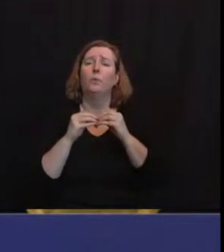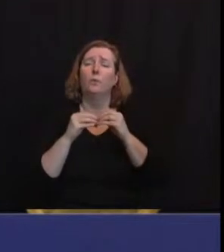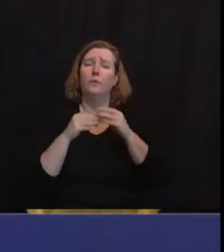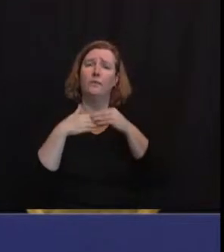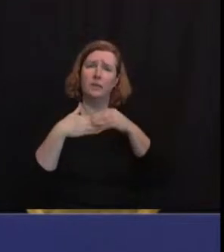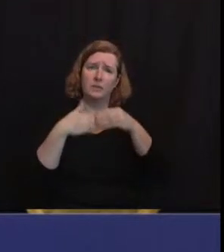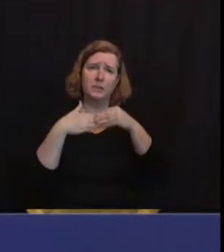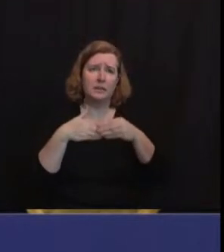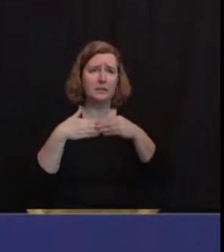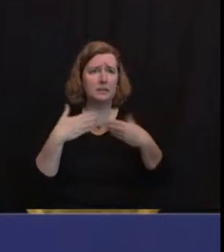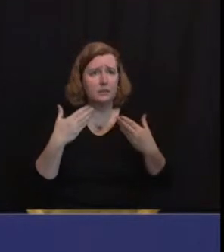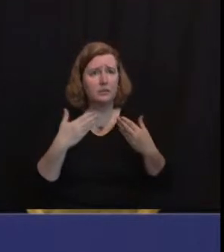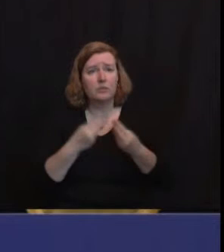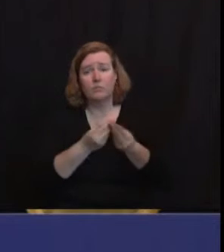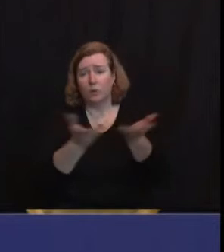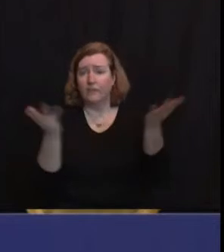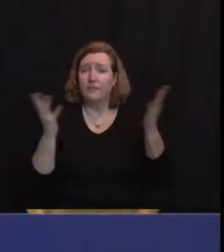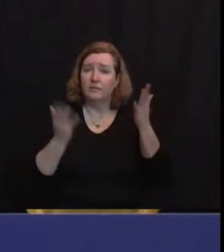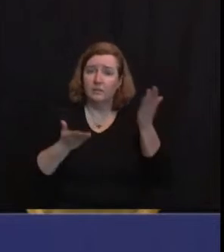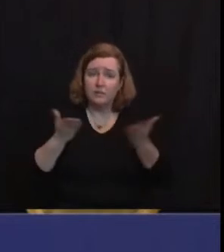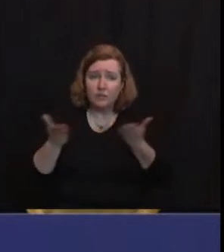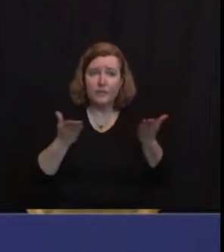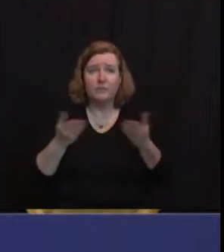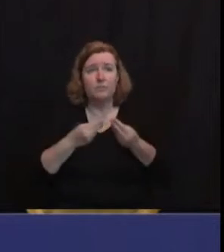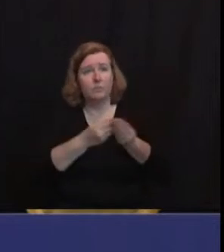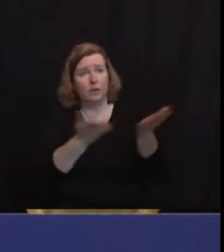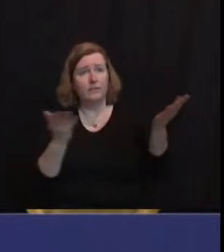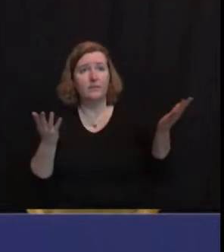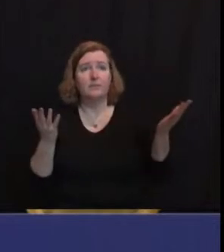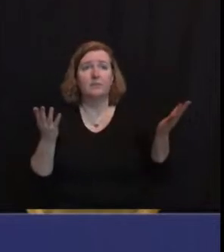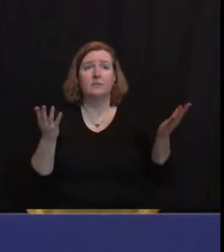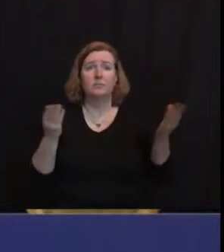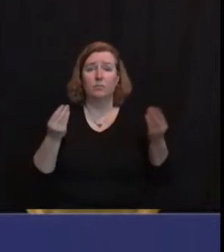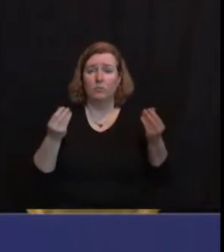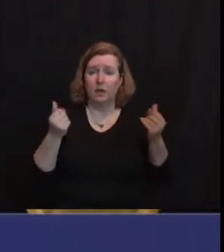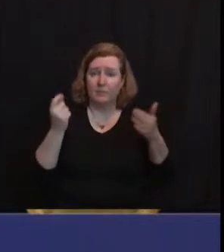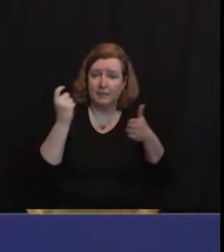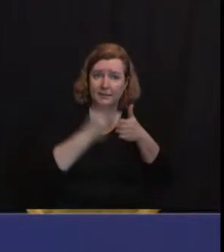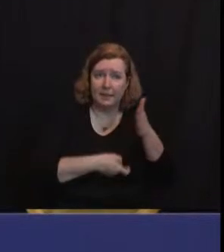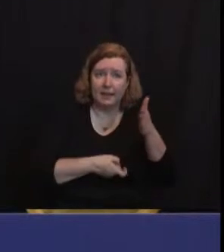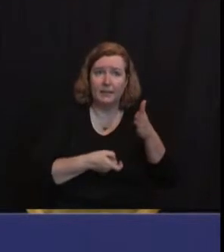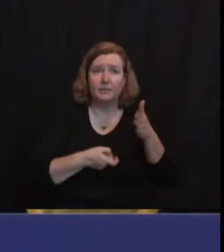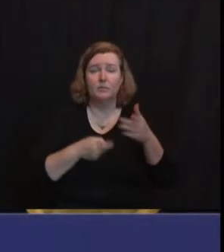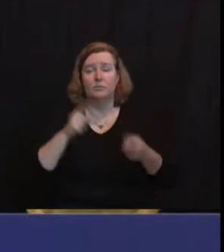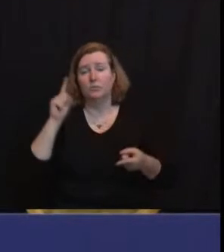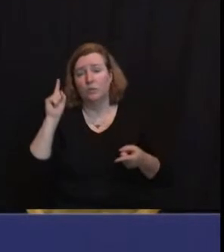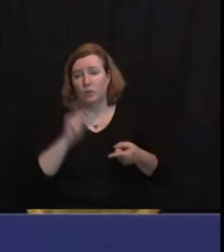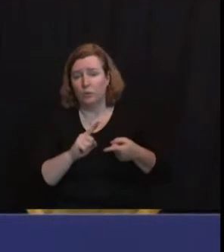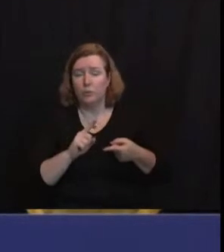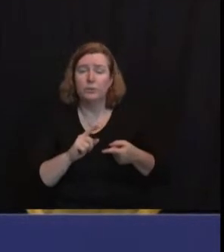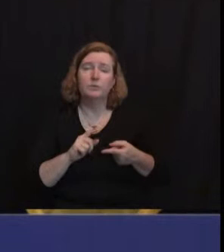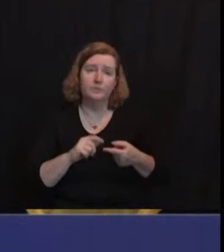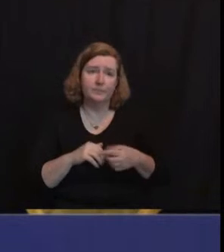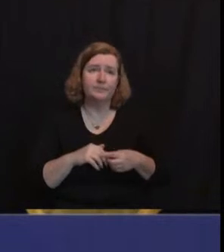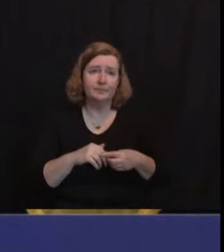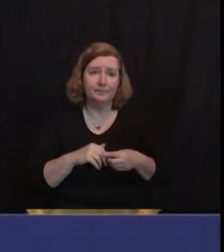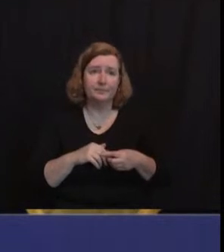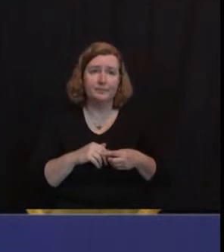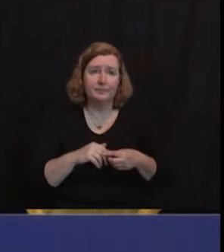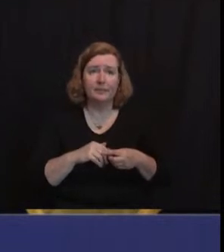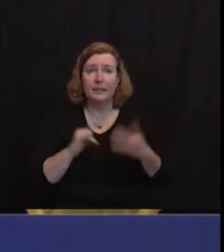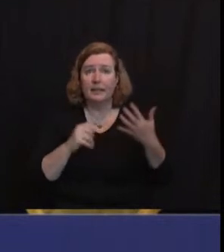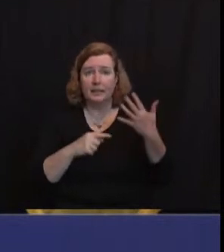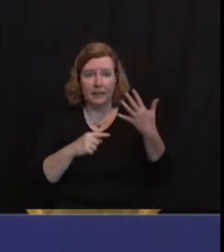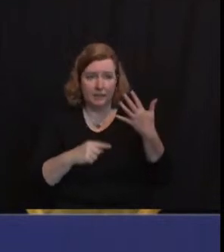to provide services, provide property tax relief, et cetera, et cetera. I'll get to your first question now, I think, if I've gotten in reverse